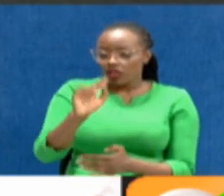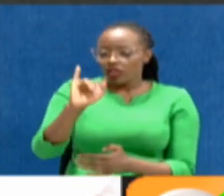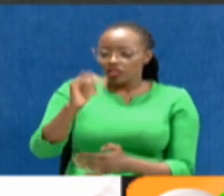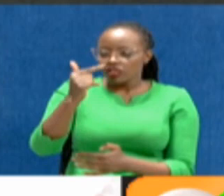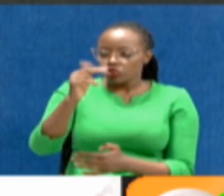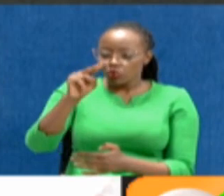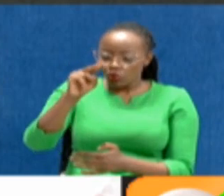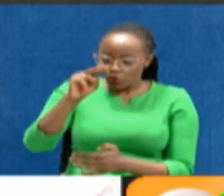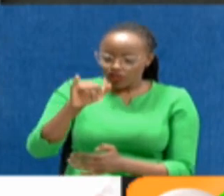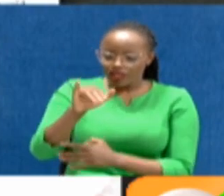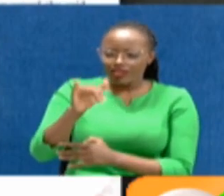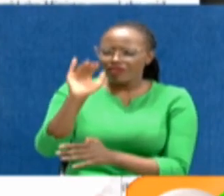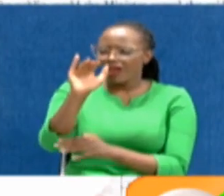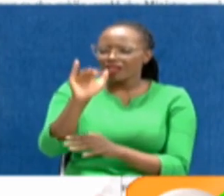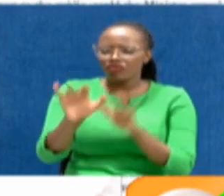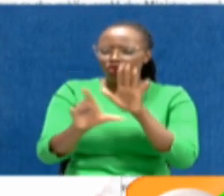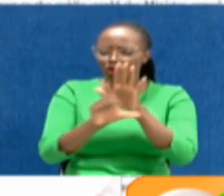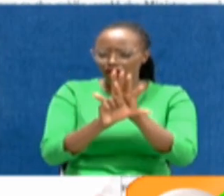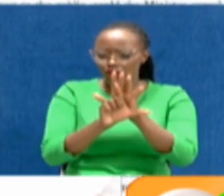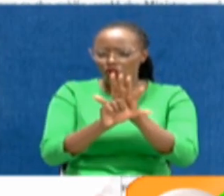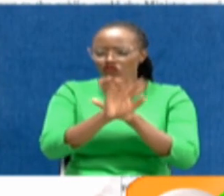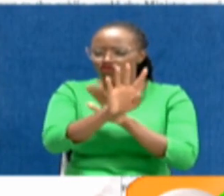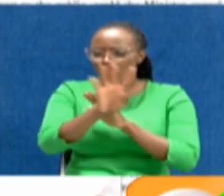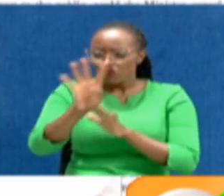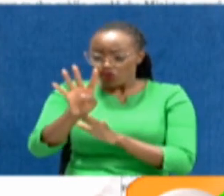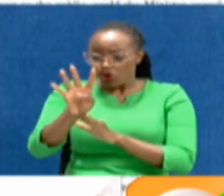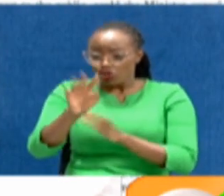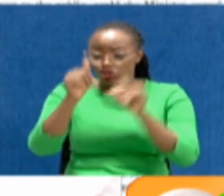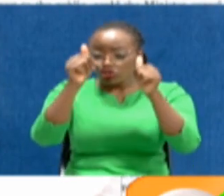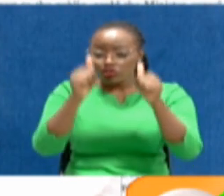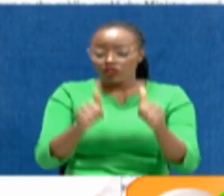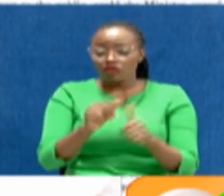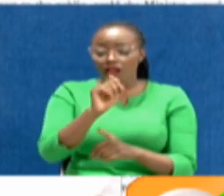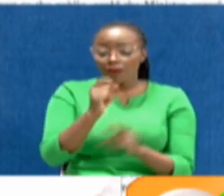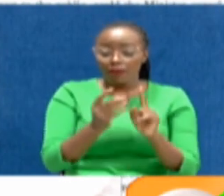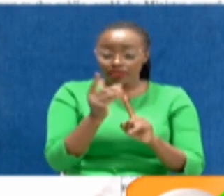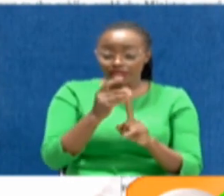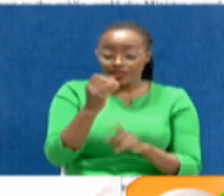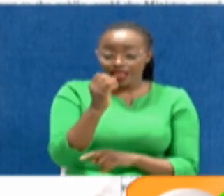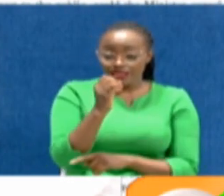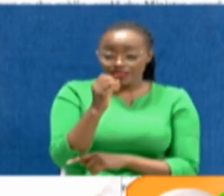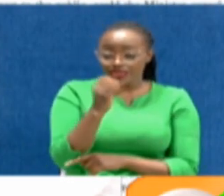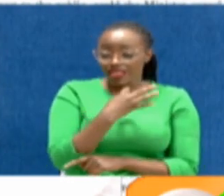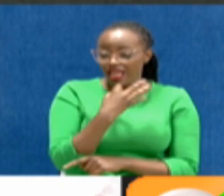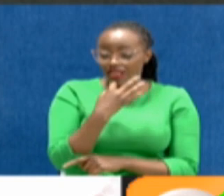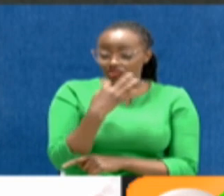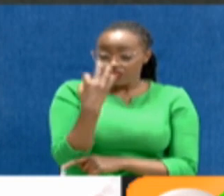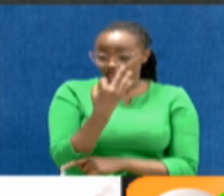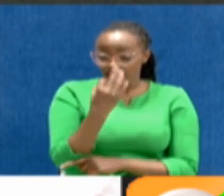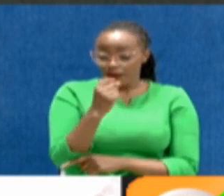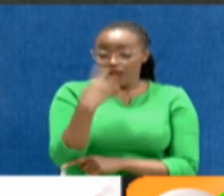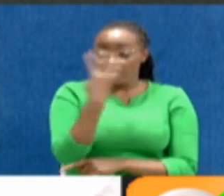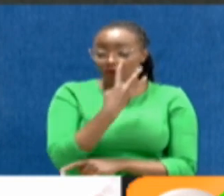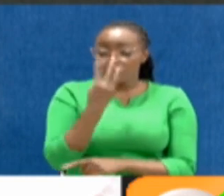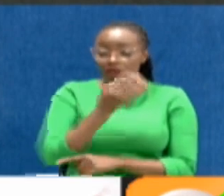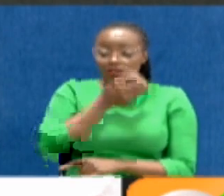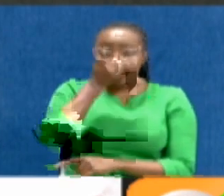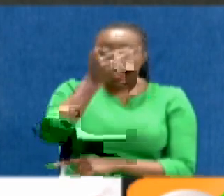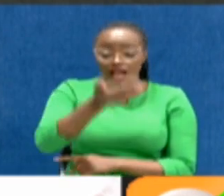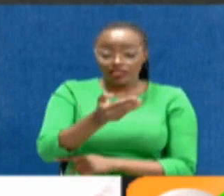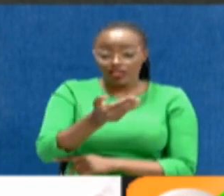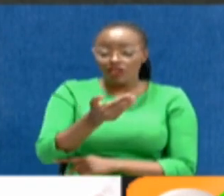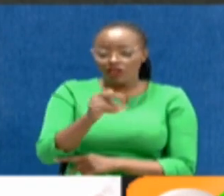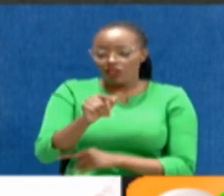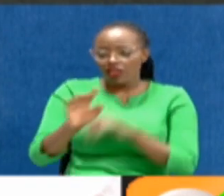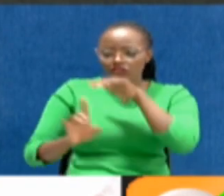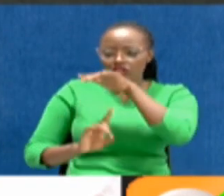grounds he used to issue Legal Notice 44 on the 3rd of April 1998, de-gazetting the forest land. In his response, the